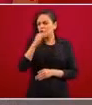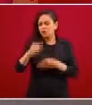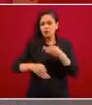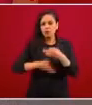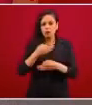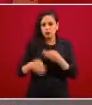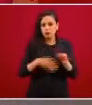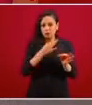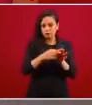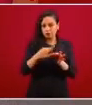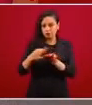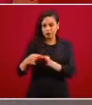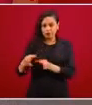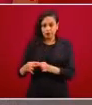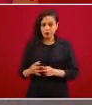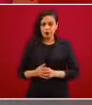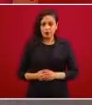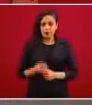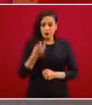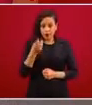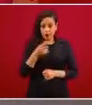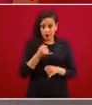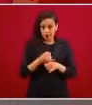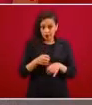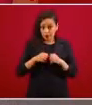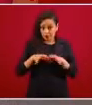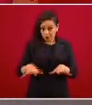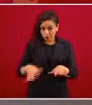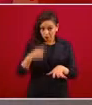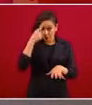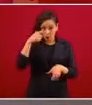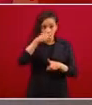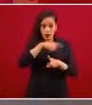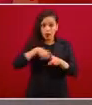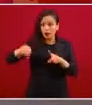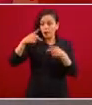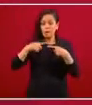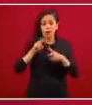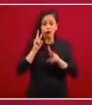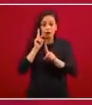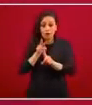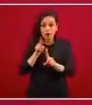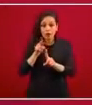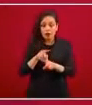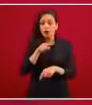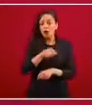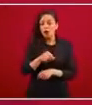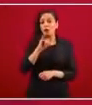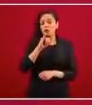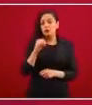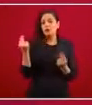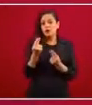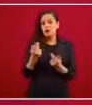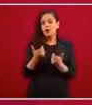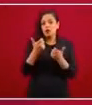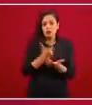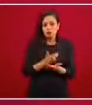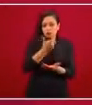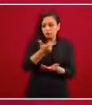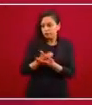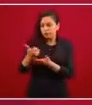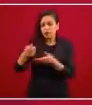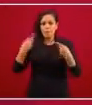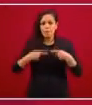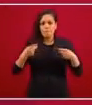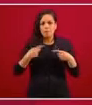information available to the public. And let's not forget that generating this information has a cost, because